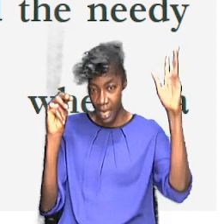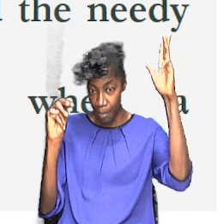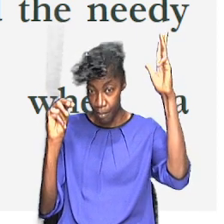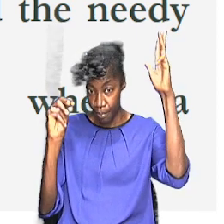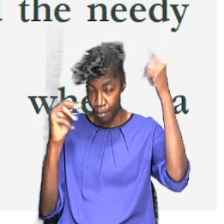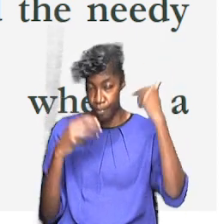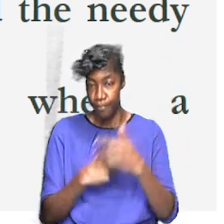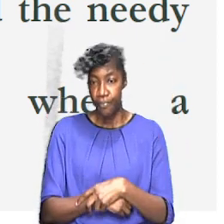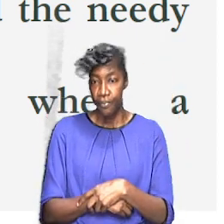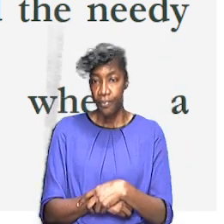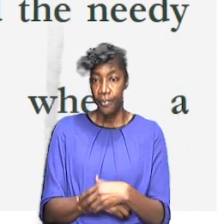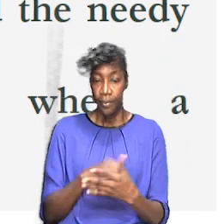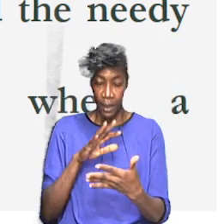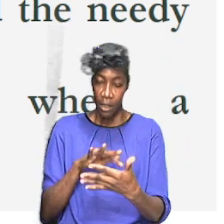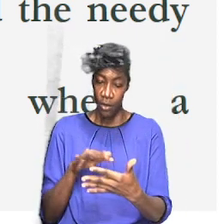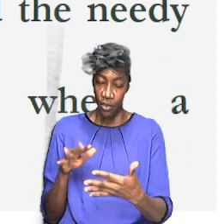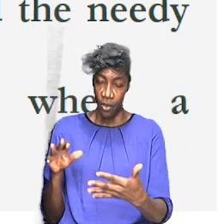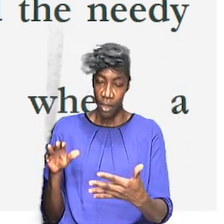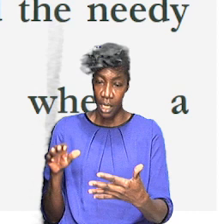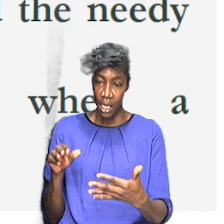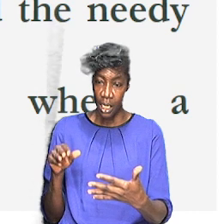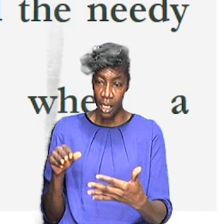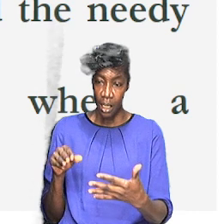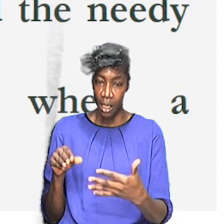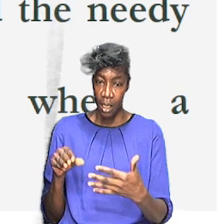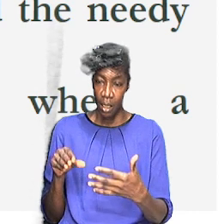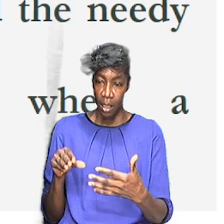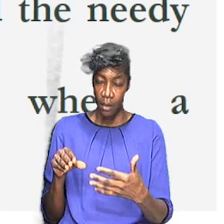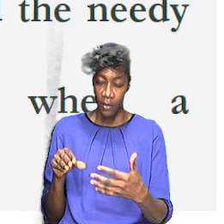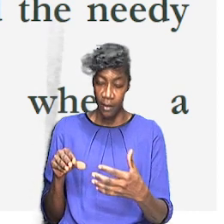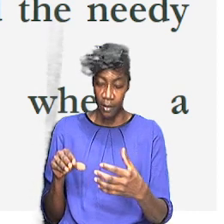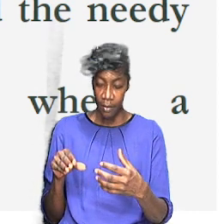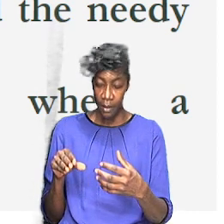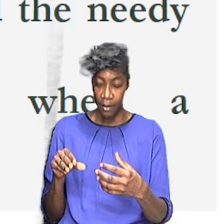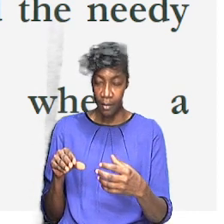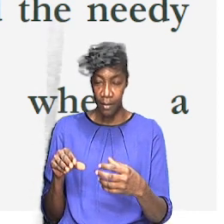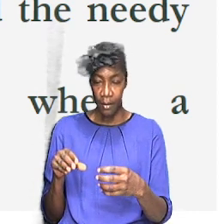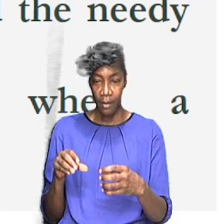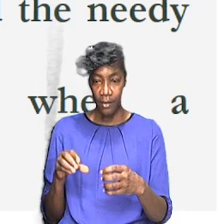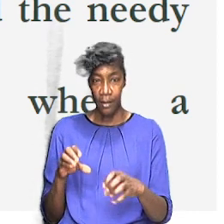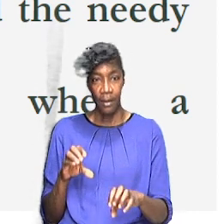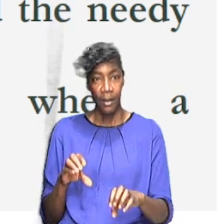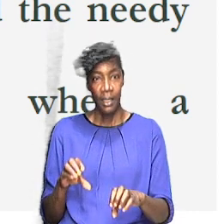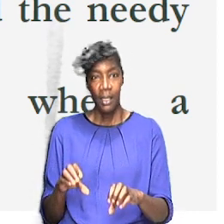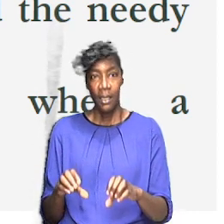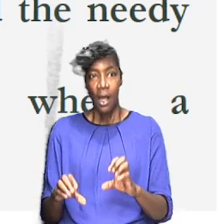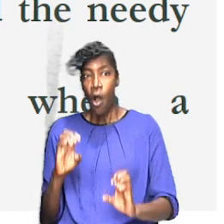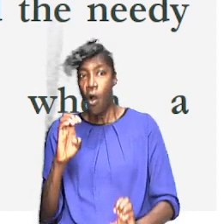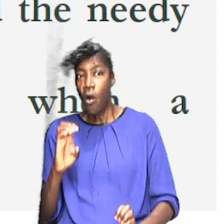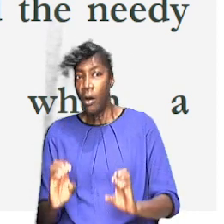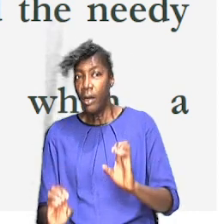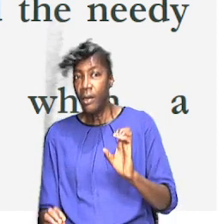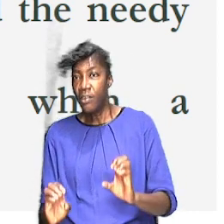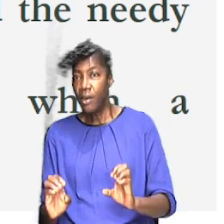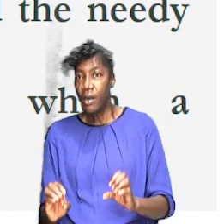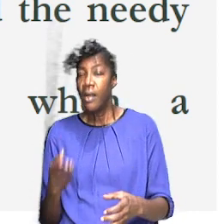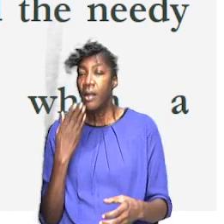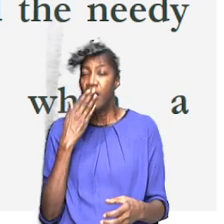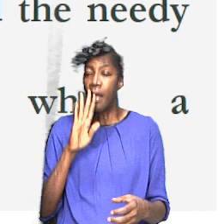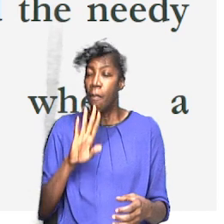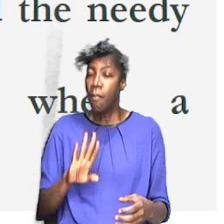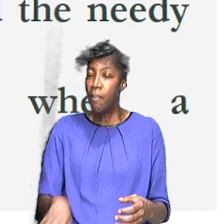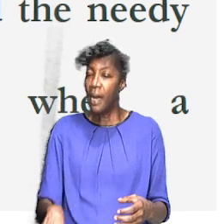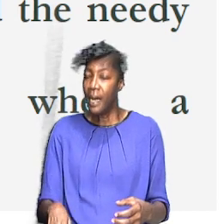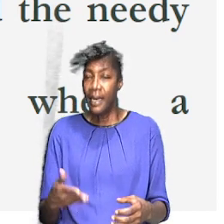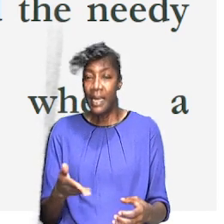on studying the culture of that time, you realize that it's a very bad picture of how